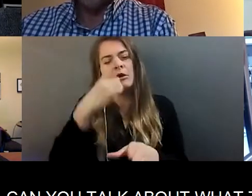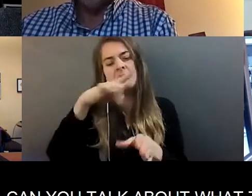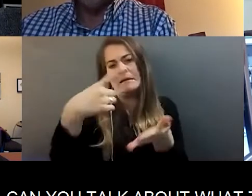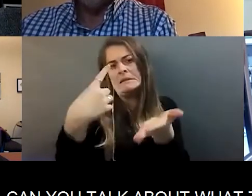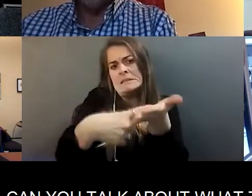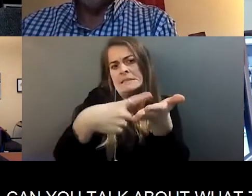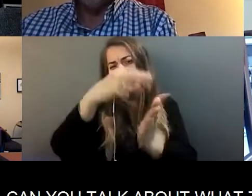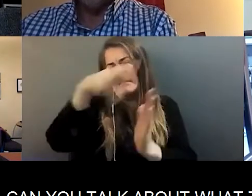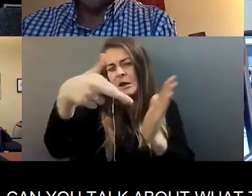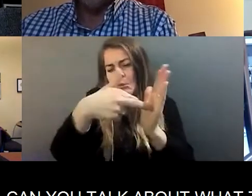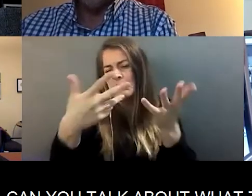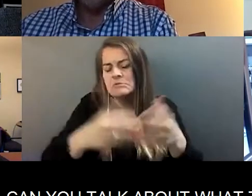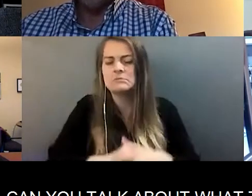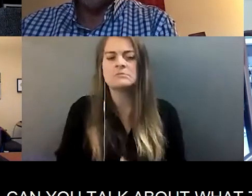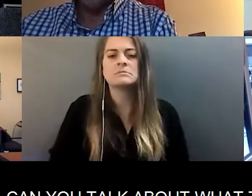this role entails?